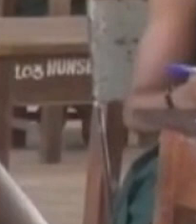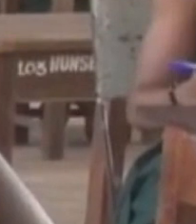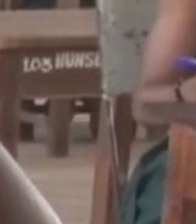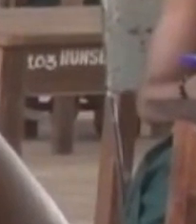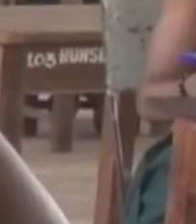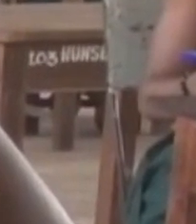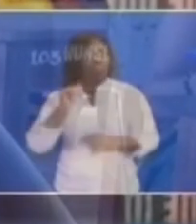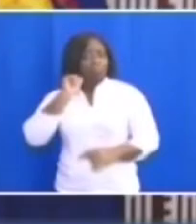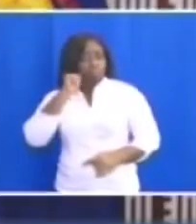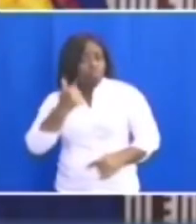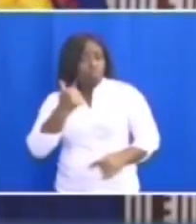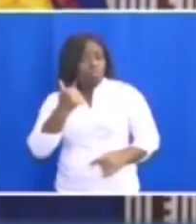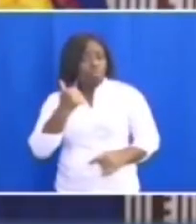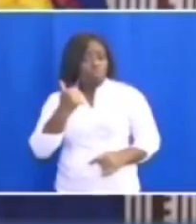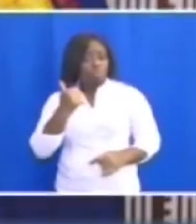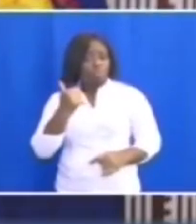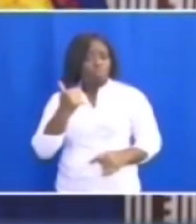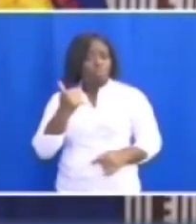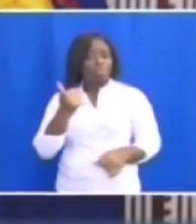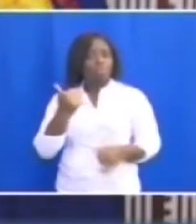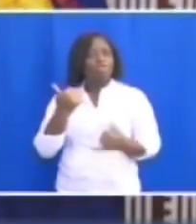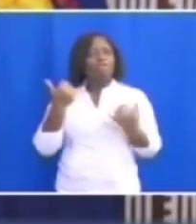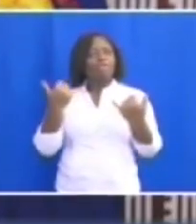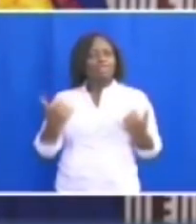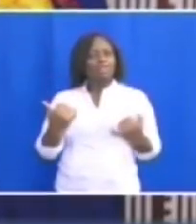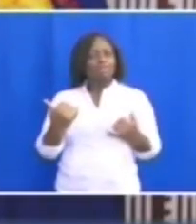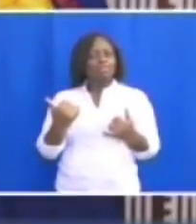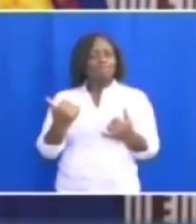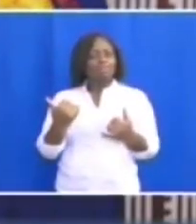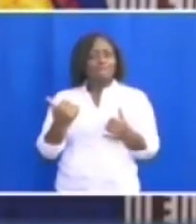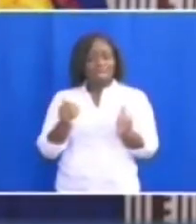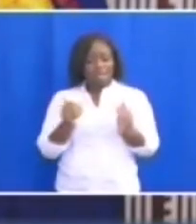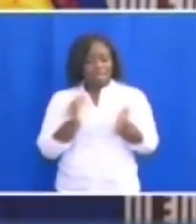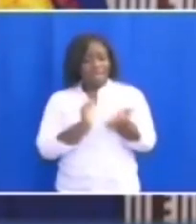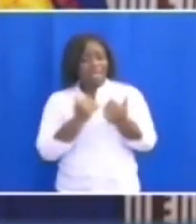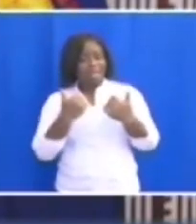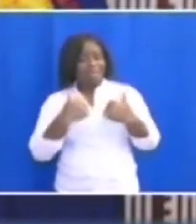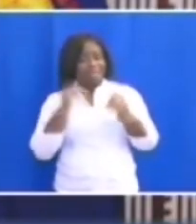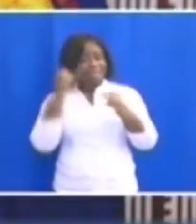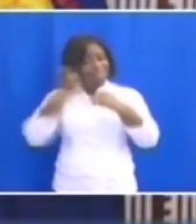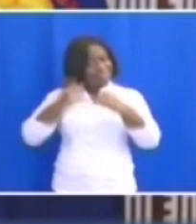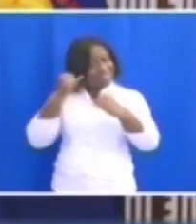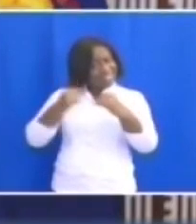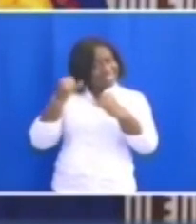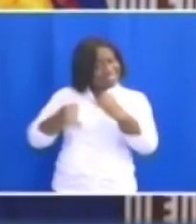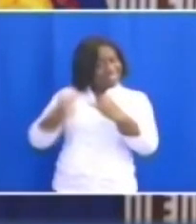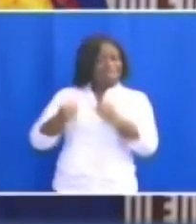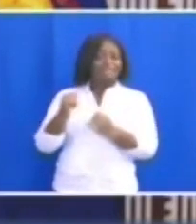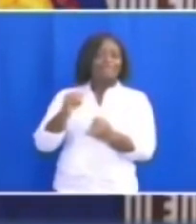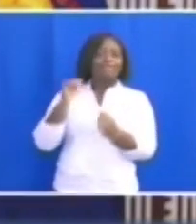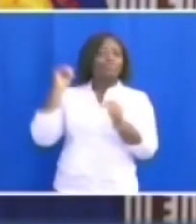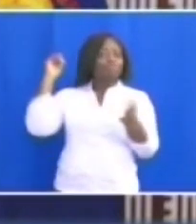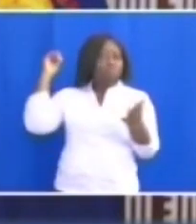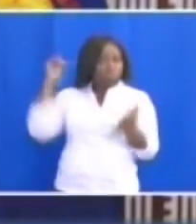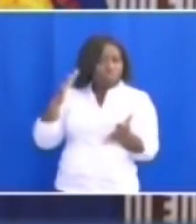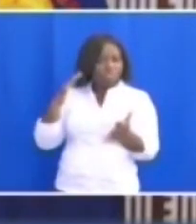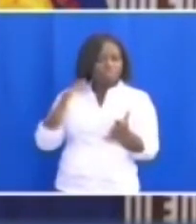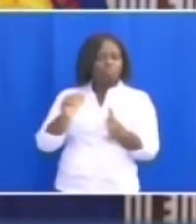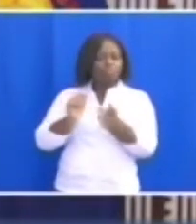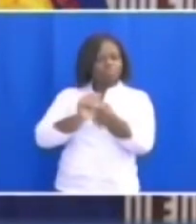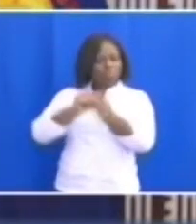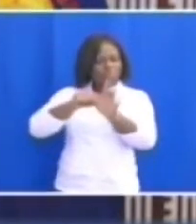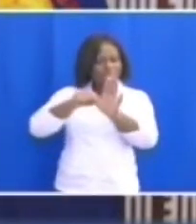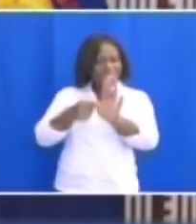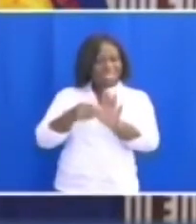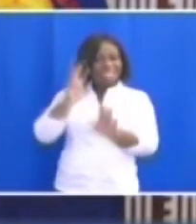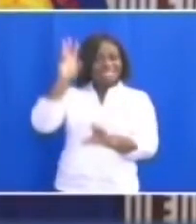mbae. Operating with half the class size, final year students will begin a 6-week period